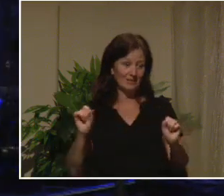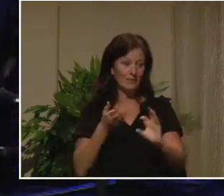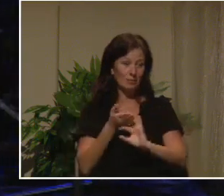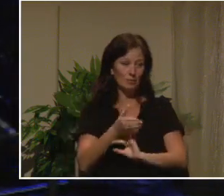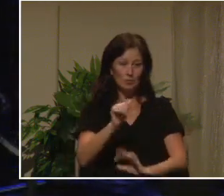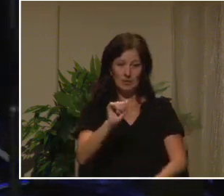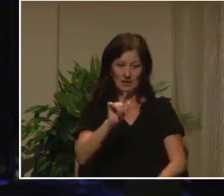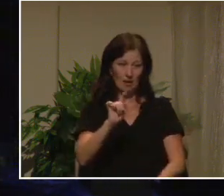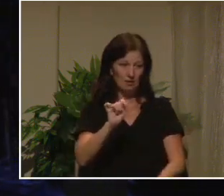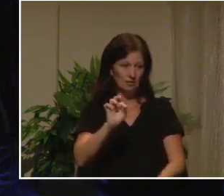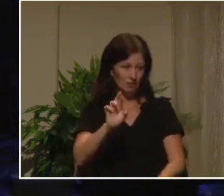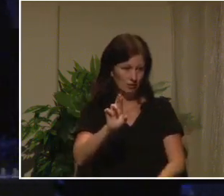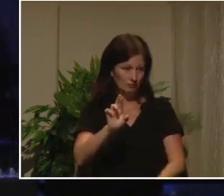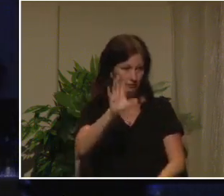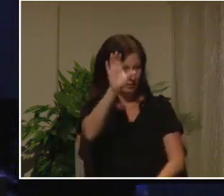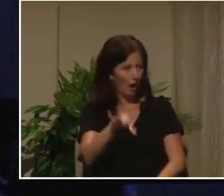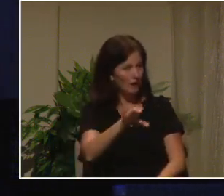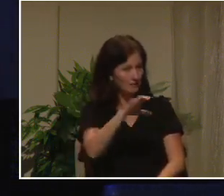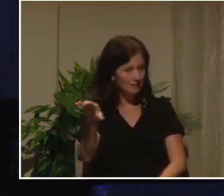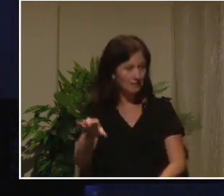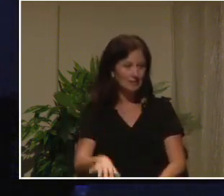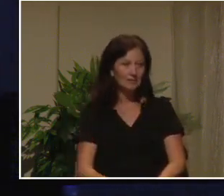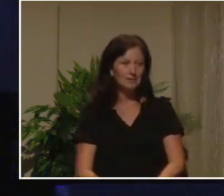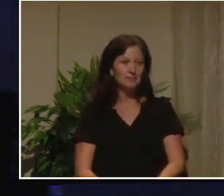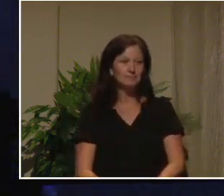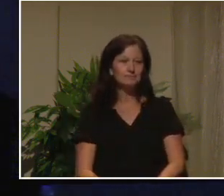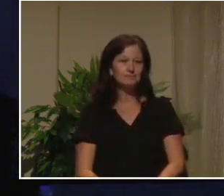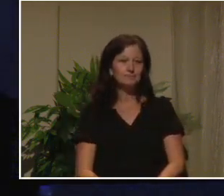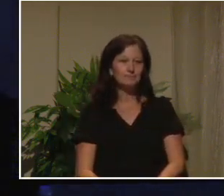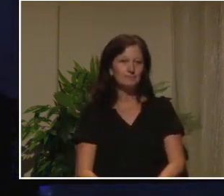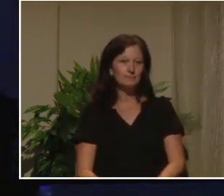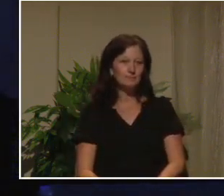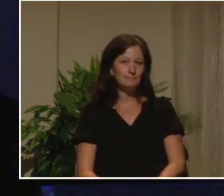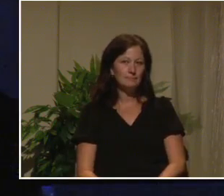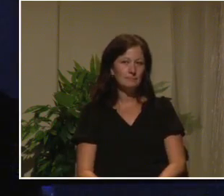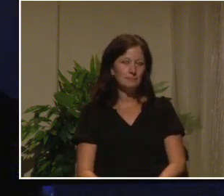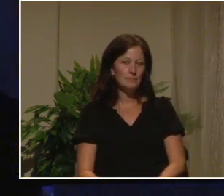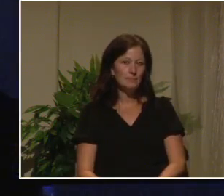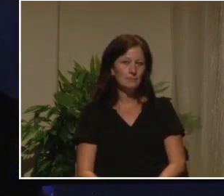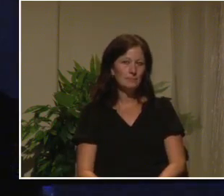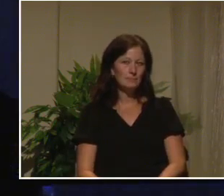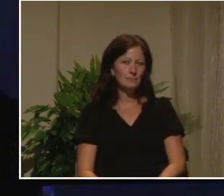And so simultaneously with knowing that he's